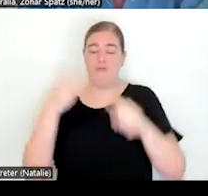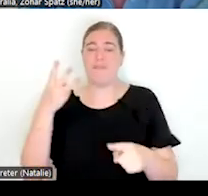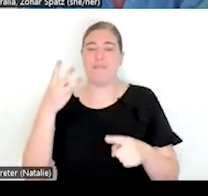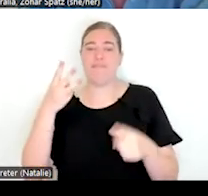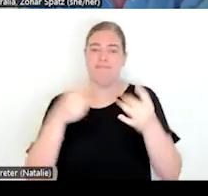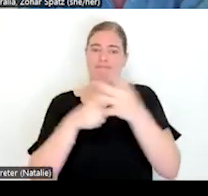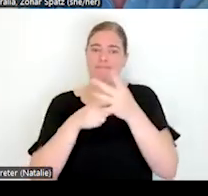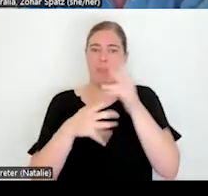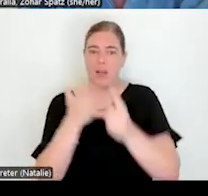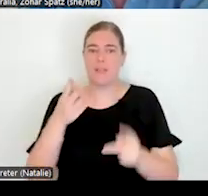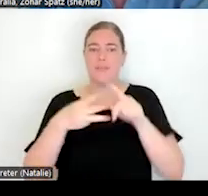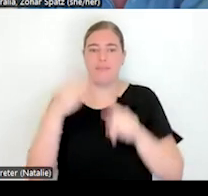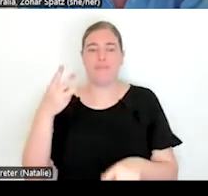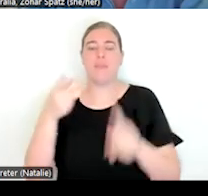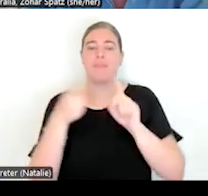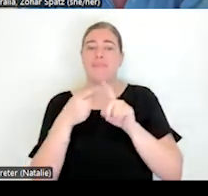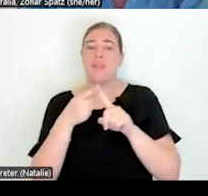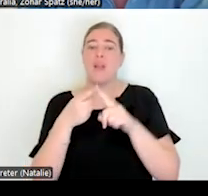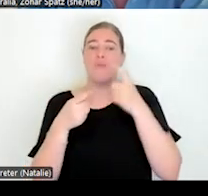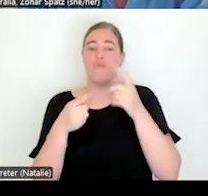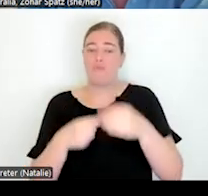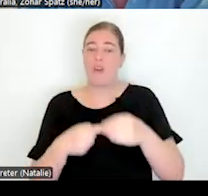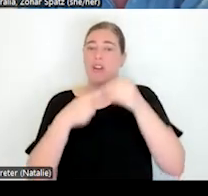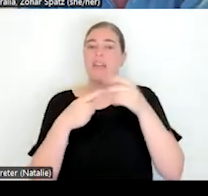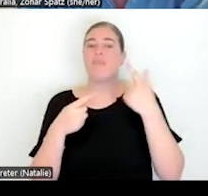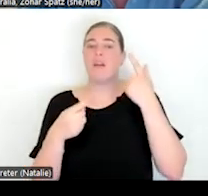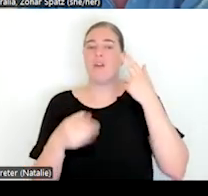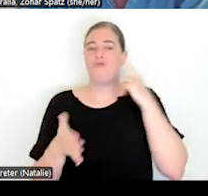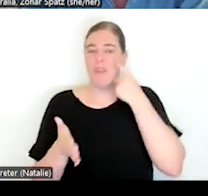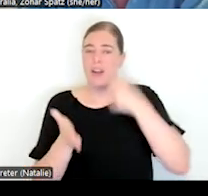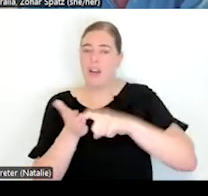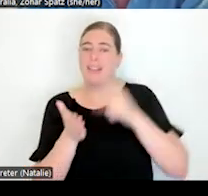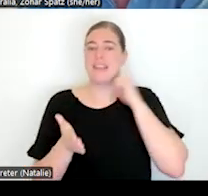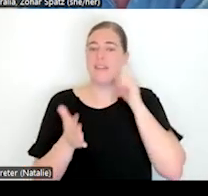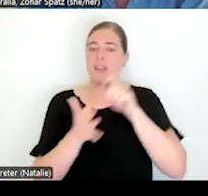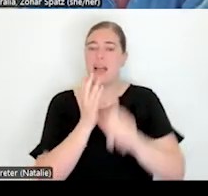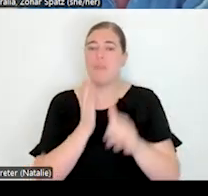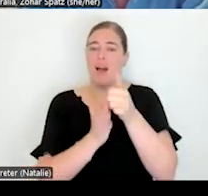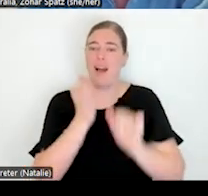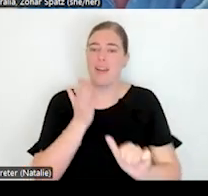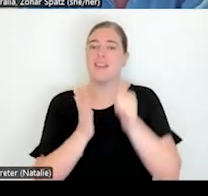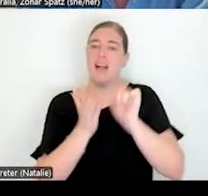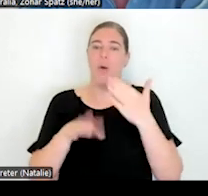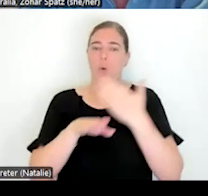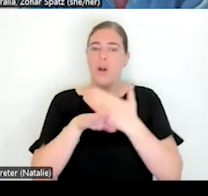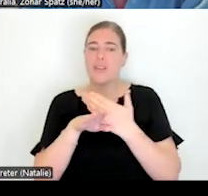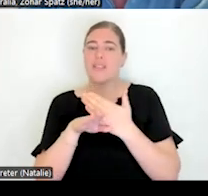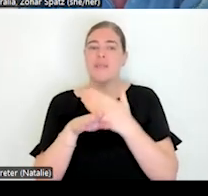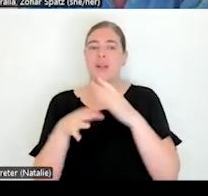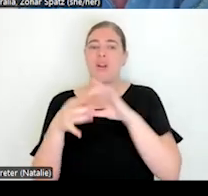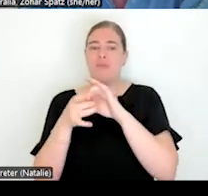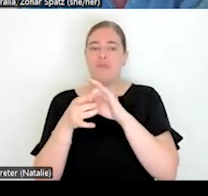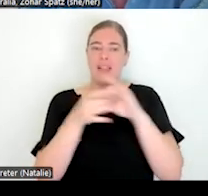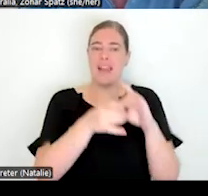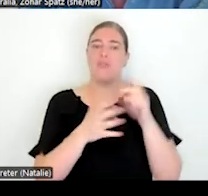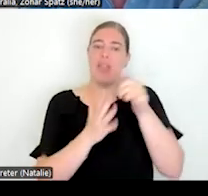disabled artists and arts workers as central to our vibrant arts and cultural sector. Priority 2,